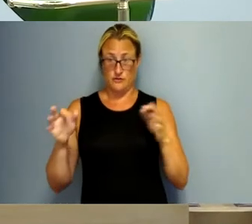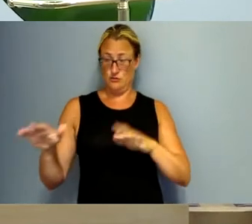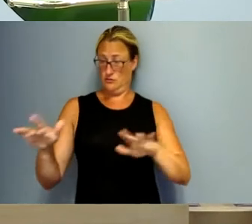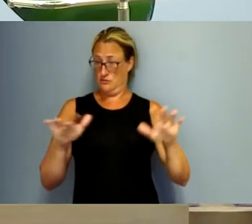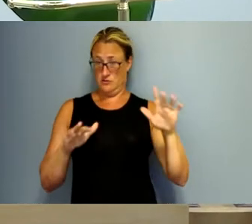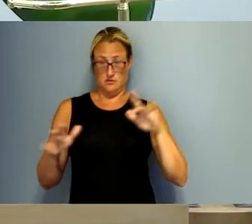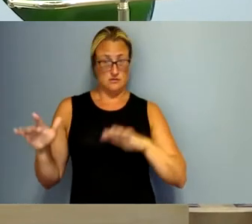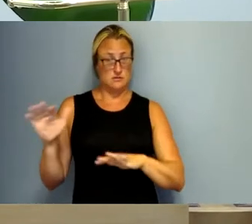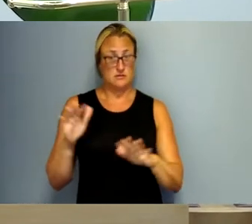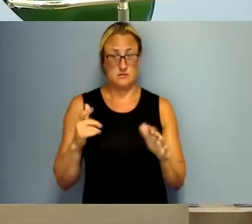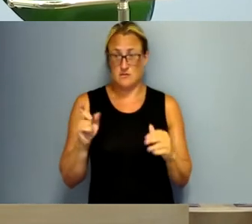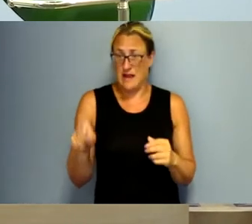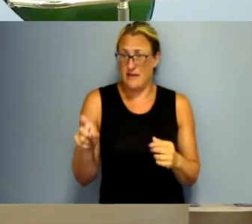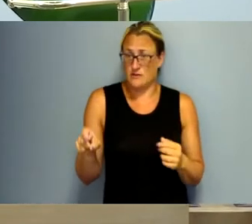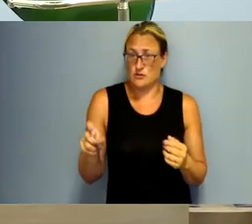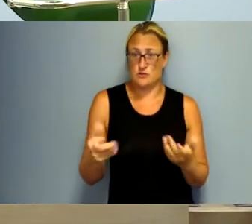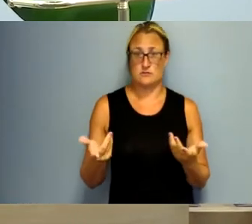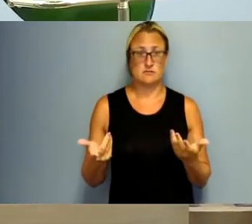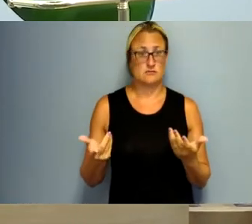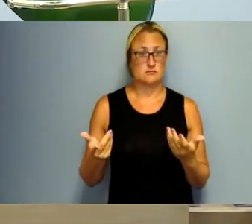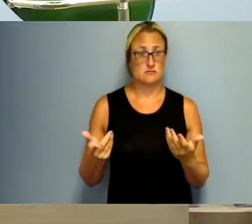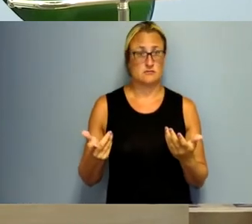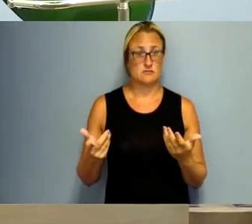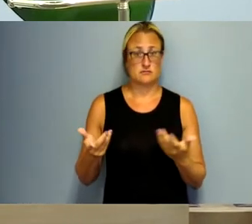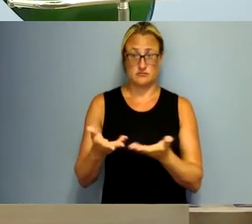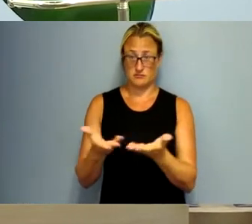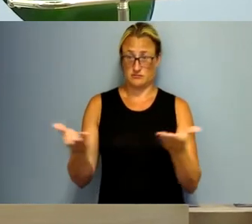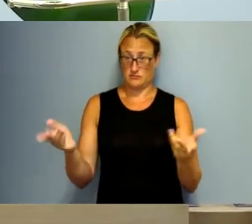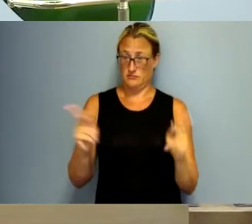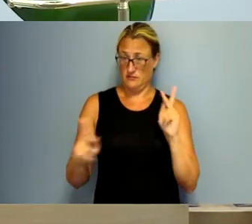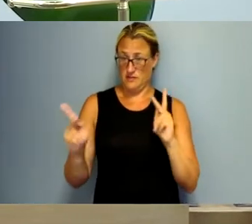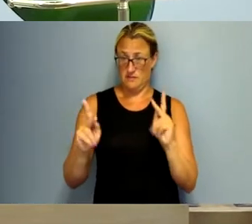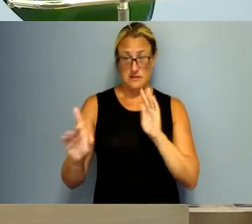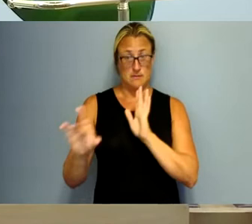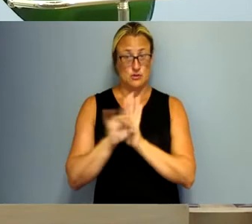The people had spoken.